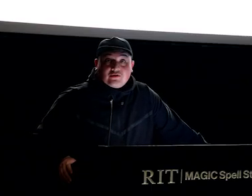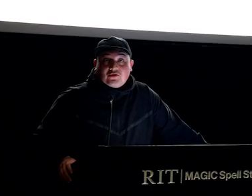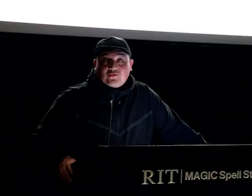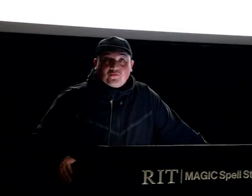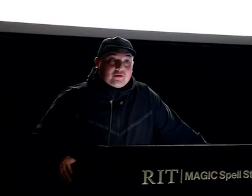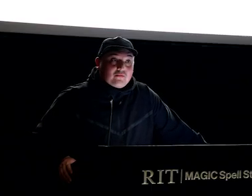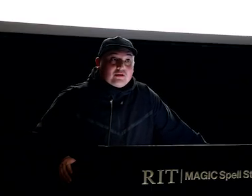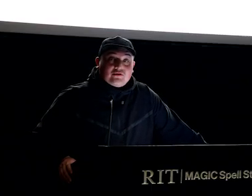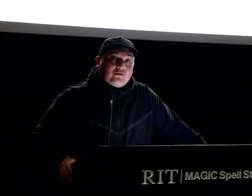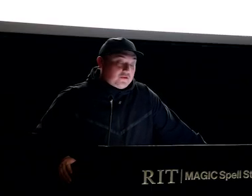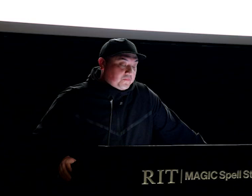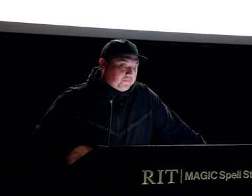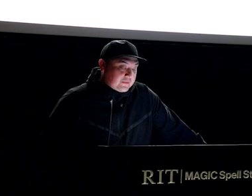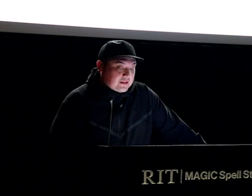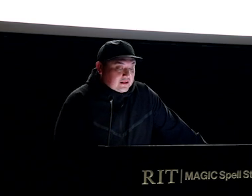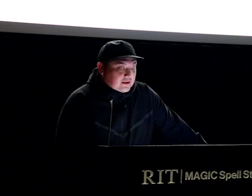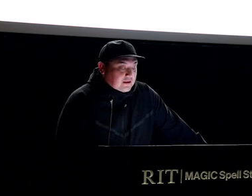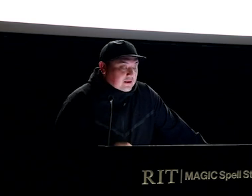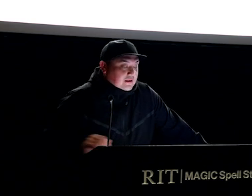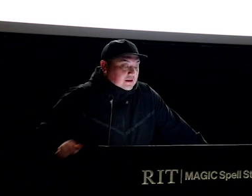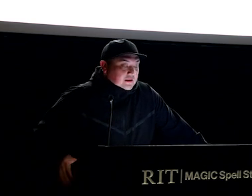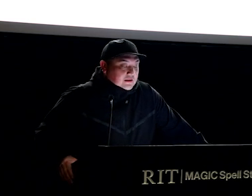that I couldn't do what I wanted to do.